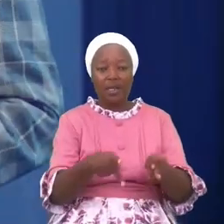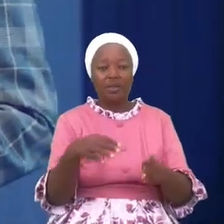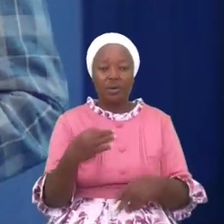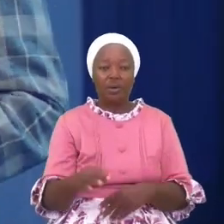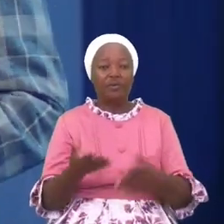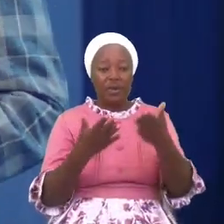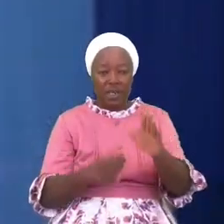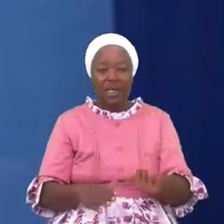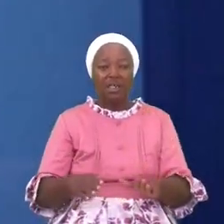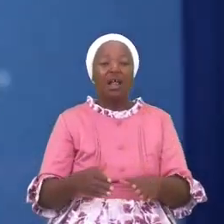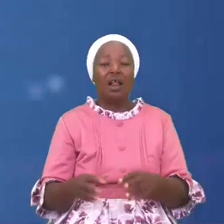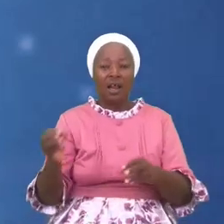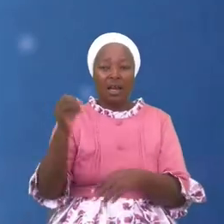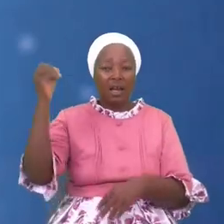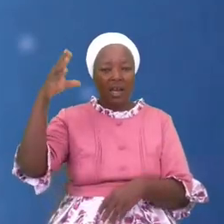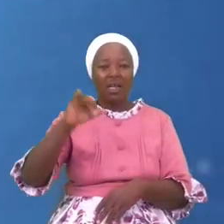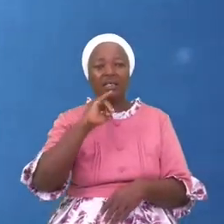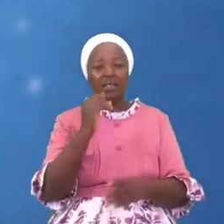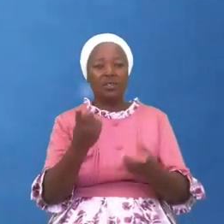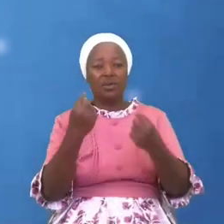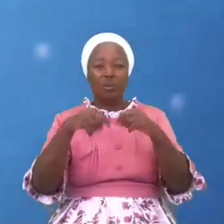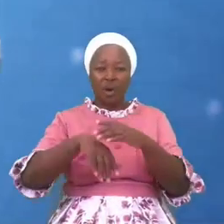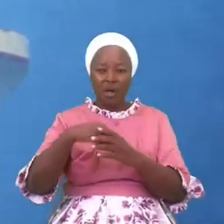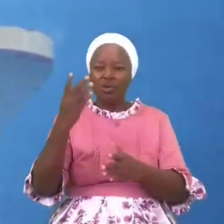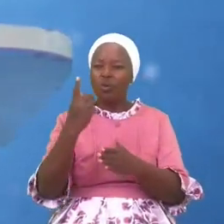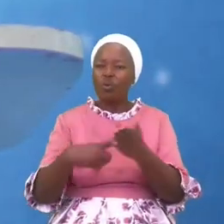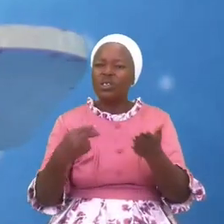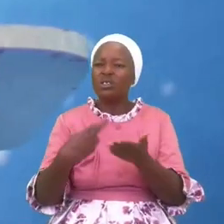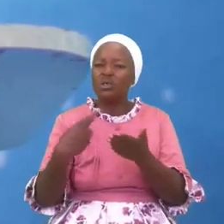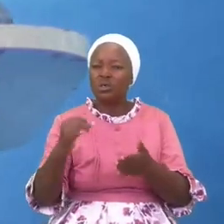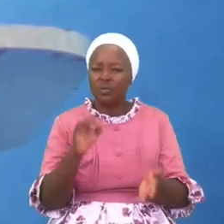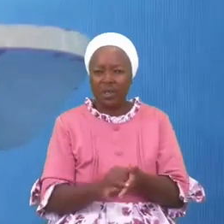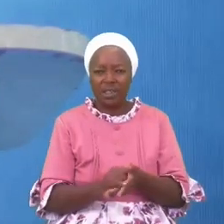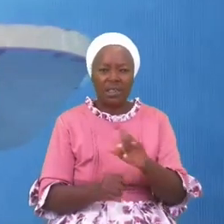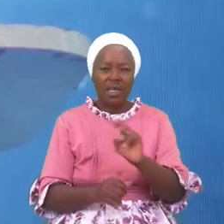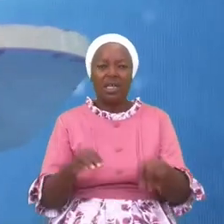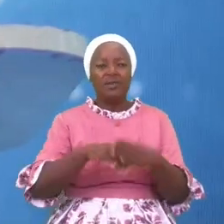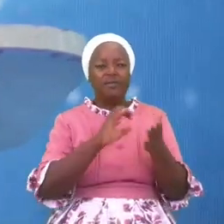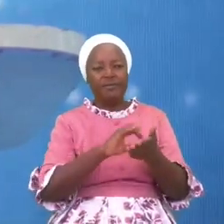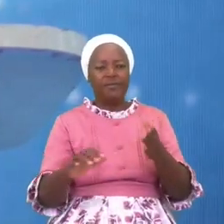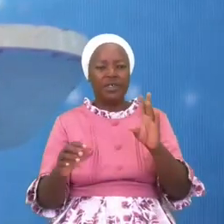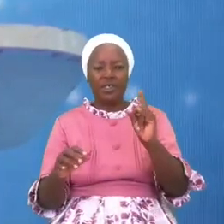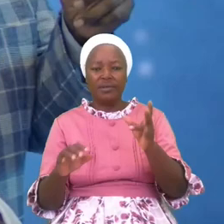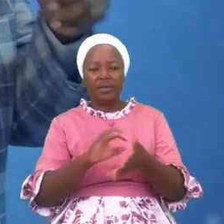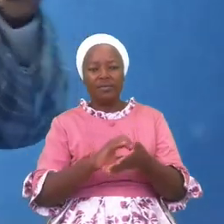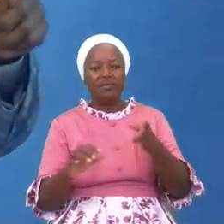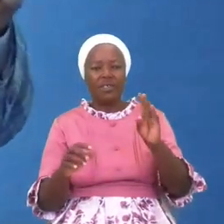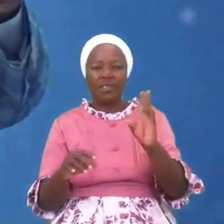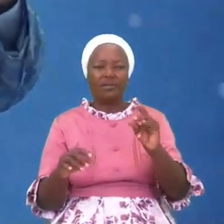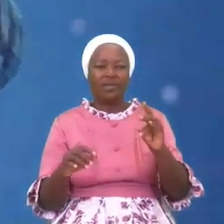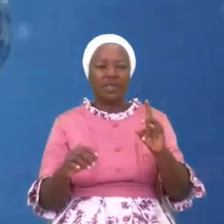the result of that? Look at verse 17. In verse 17, from that time,